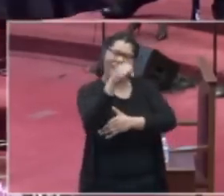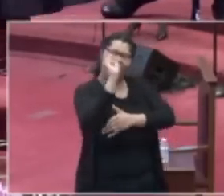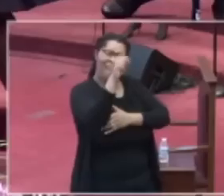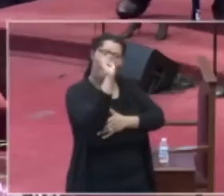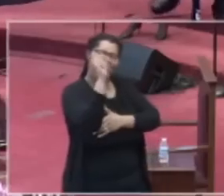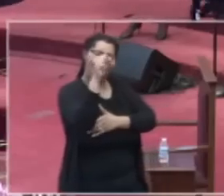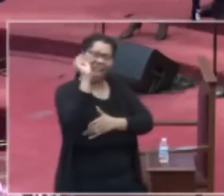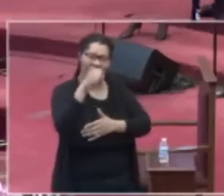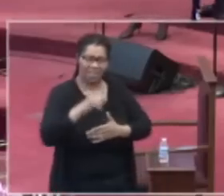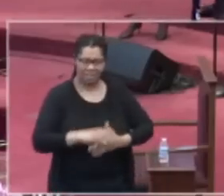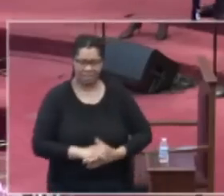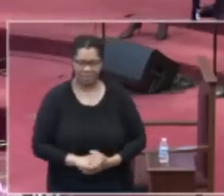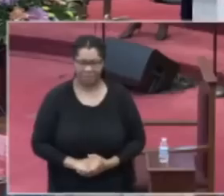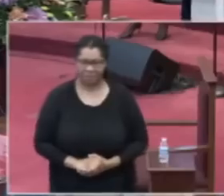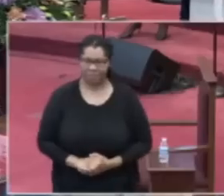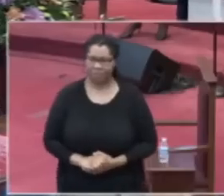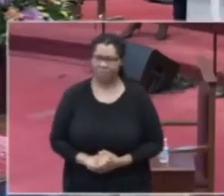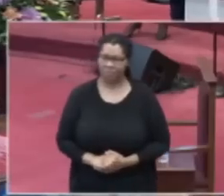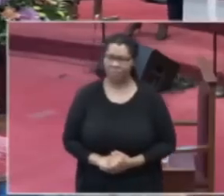yeah.